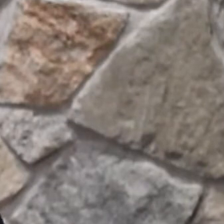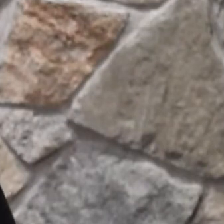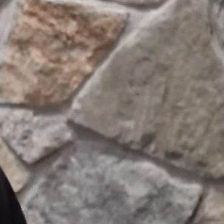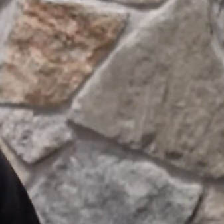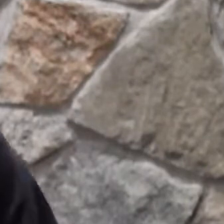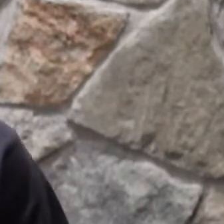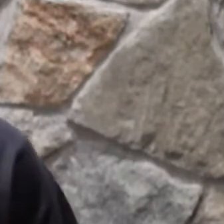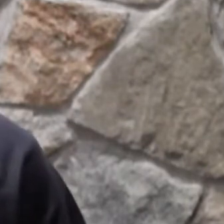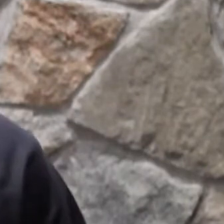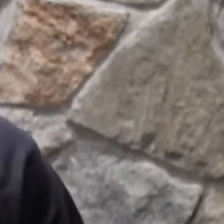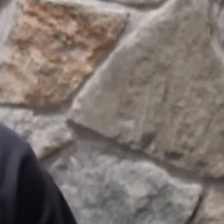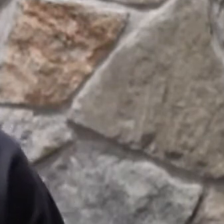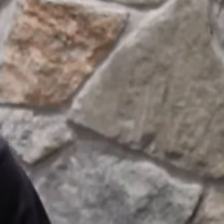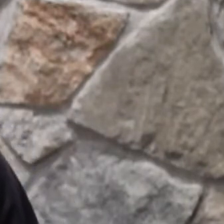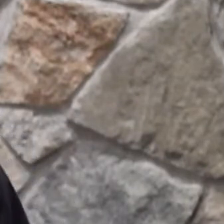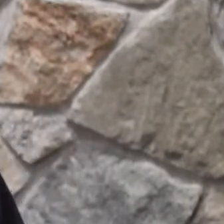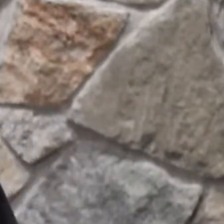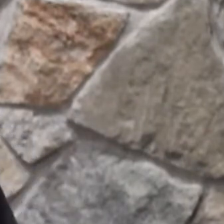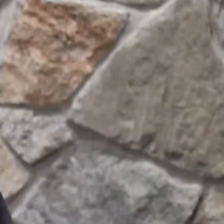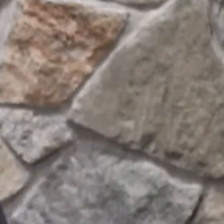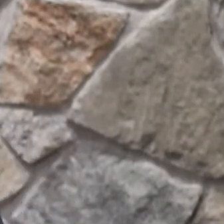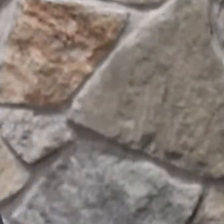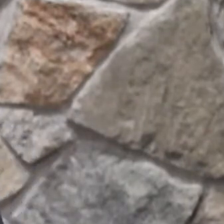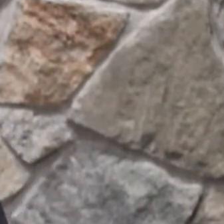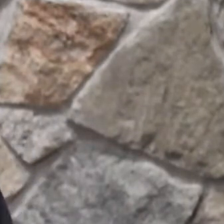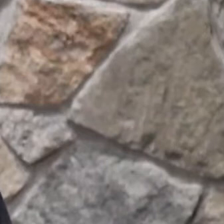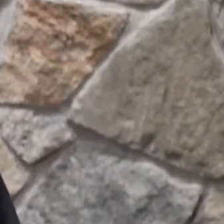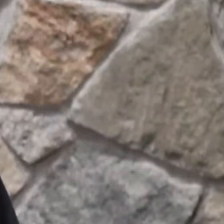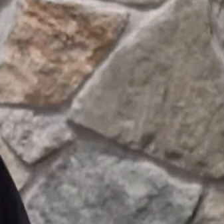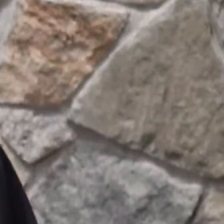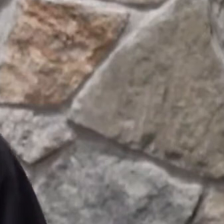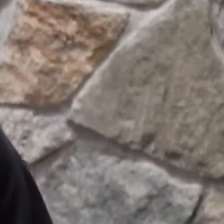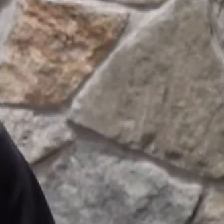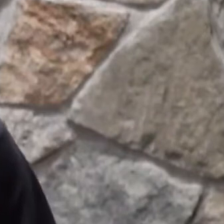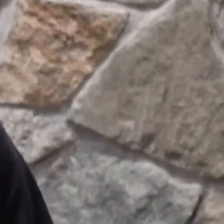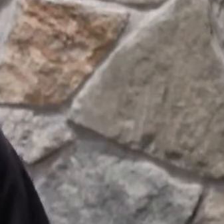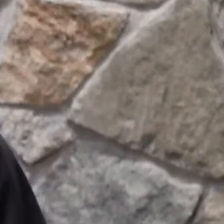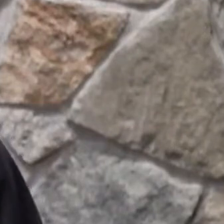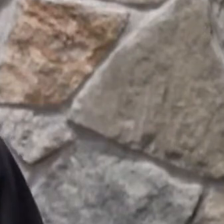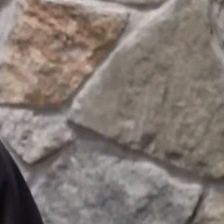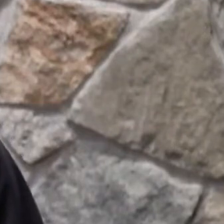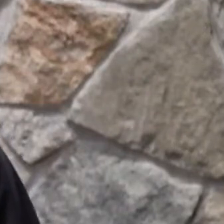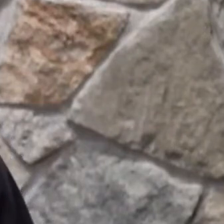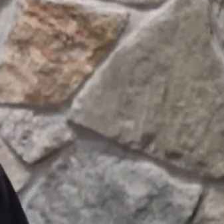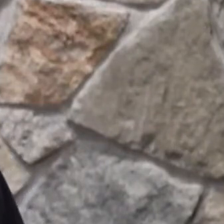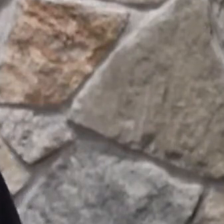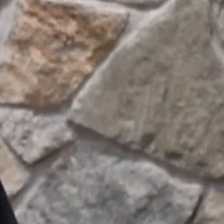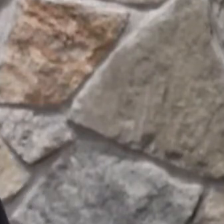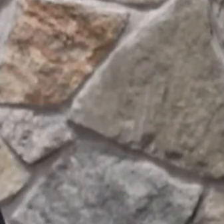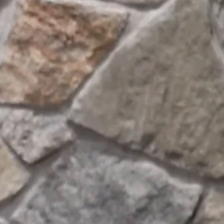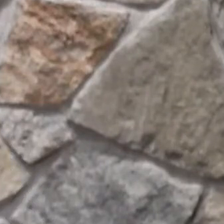go to the lower right hand part of your screen, and there's a tab that says Bible, and you will be able to track along there as we begin our